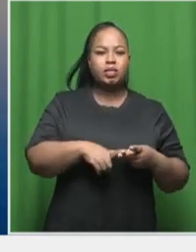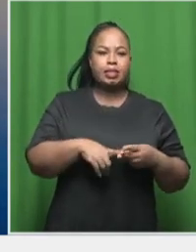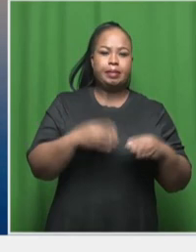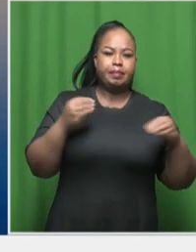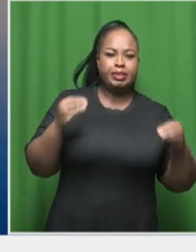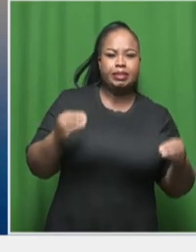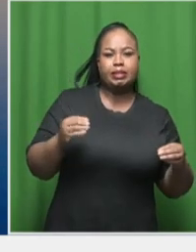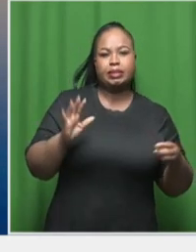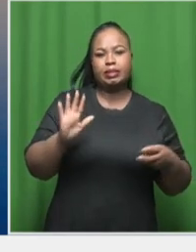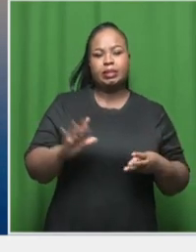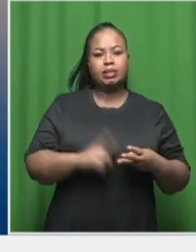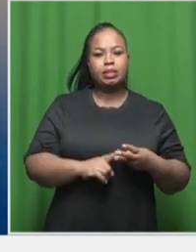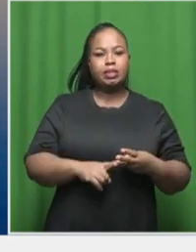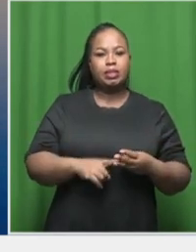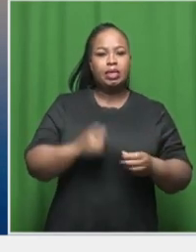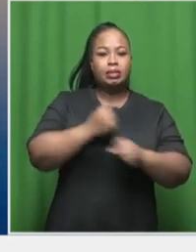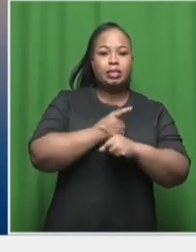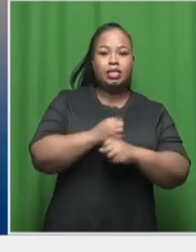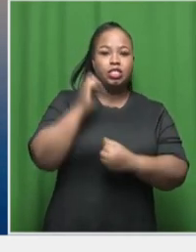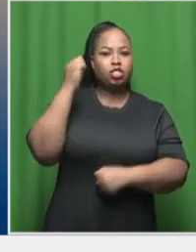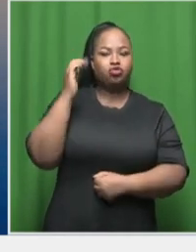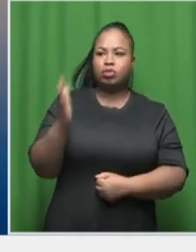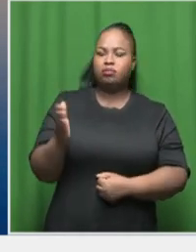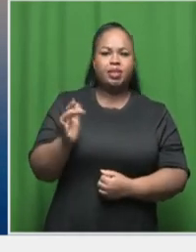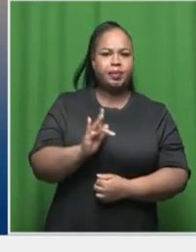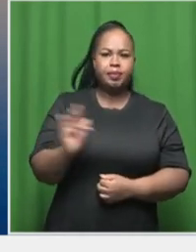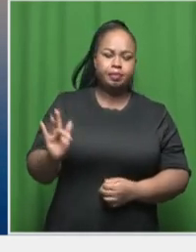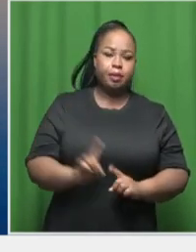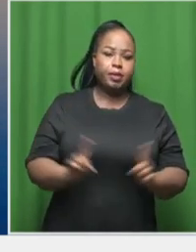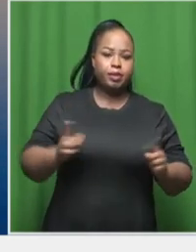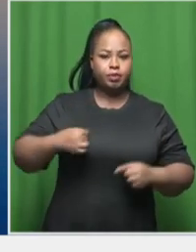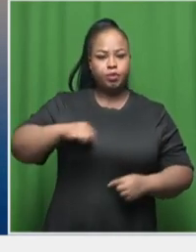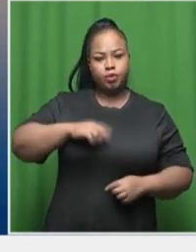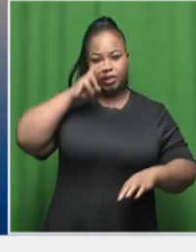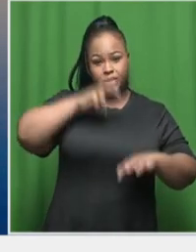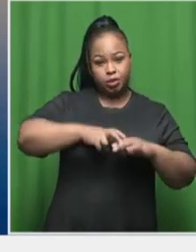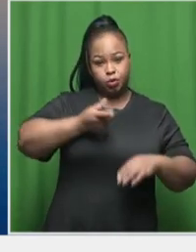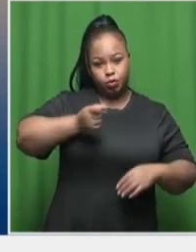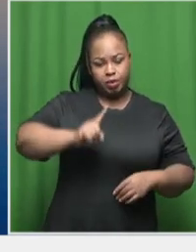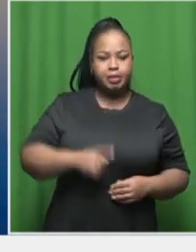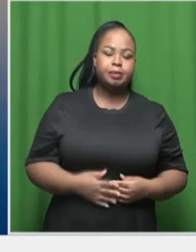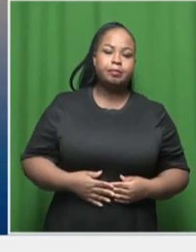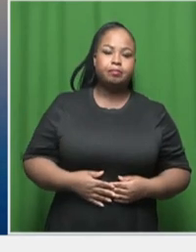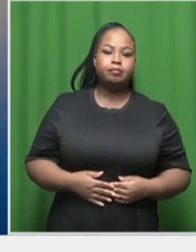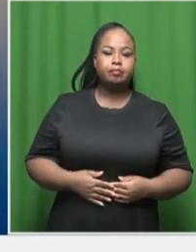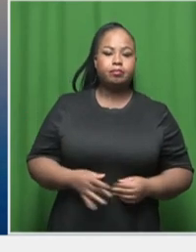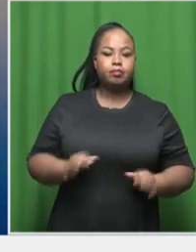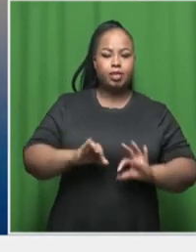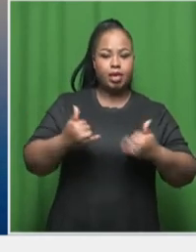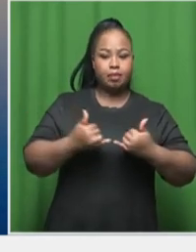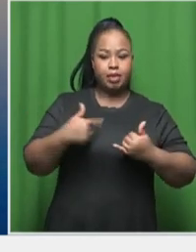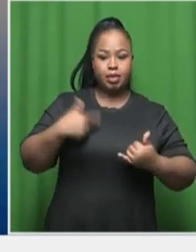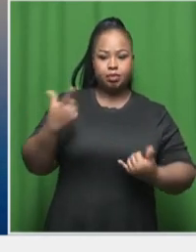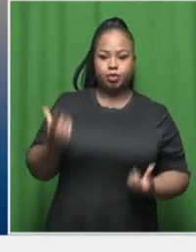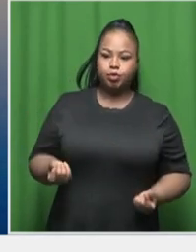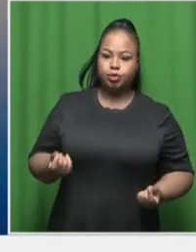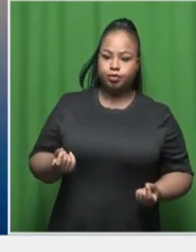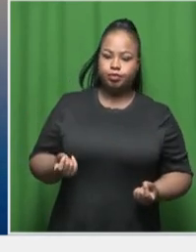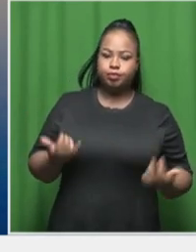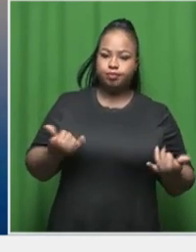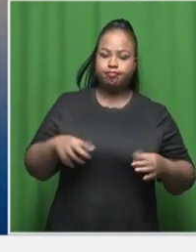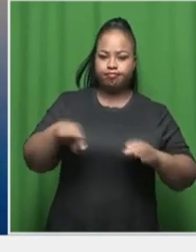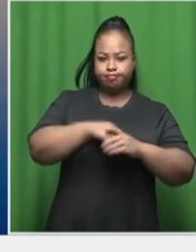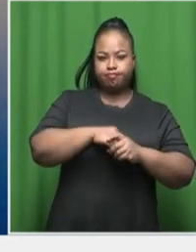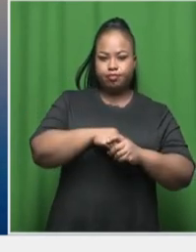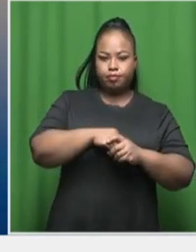businesses, even the taxi industry, if you can put it that way. But what we need to do is that another company that I'm actually involved